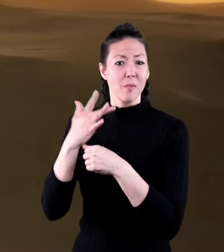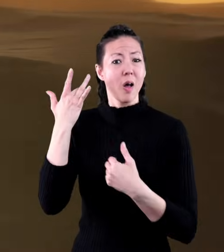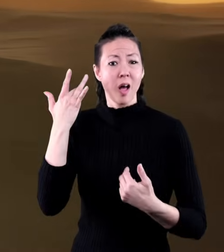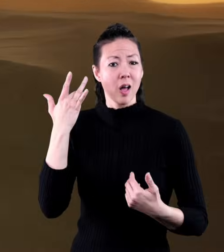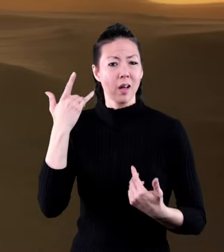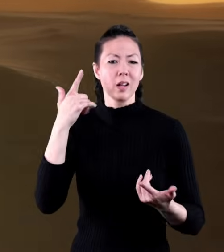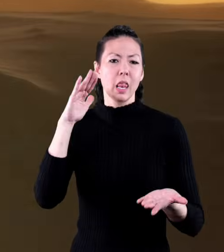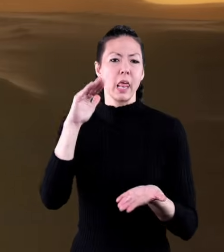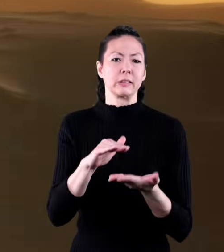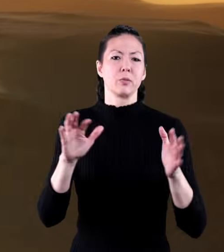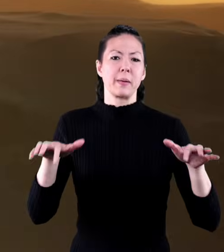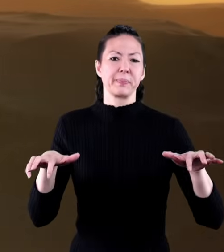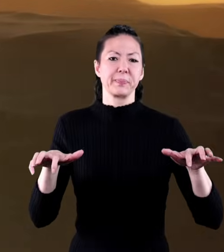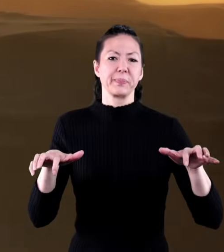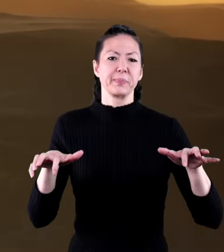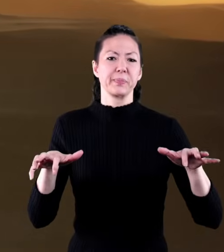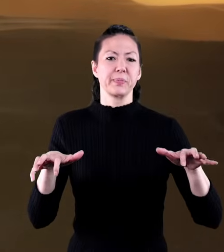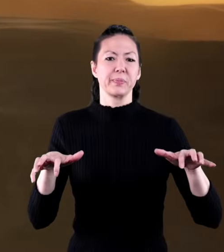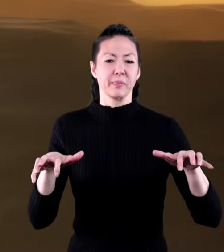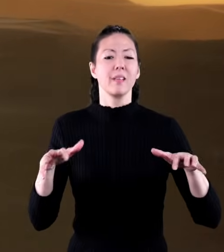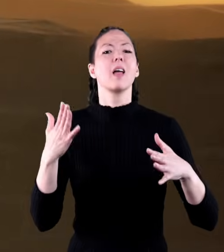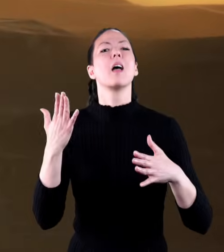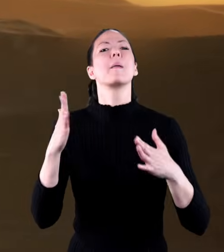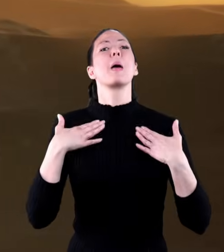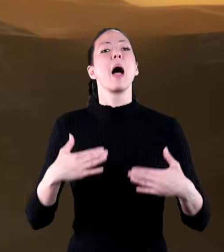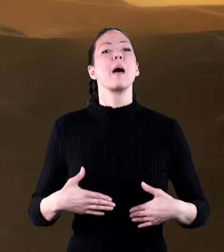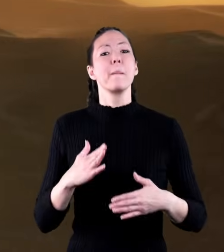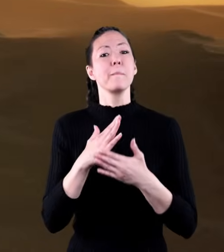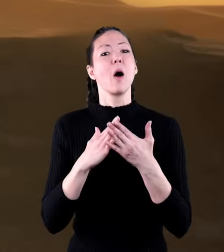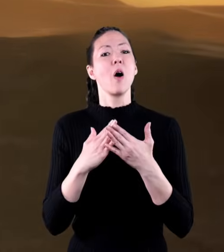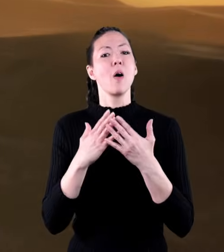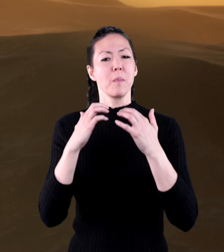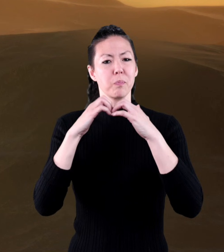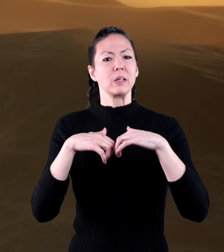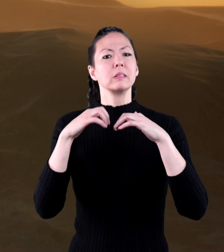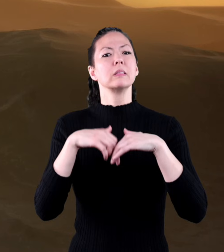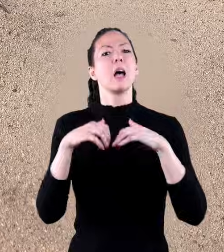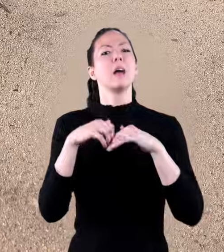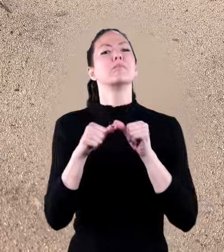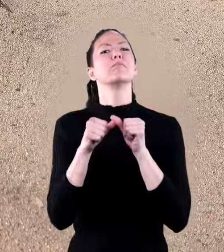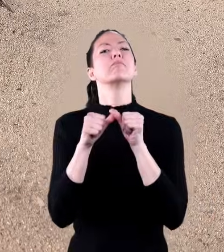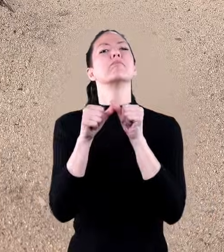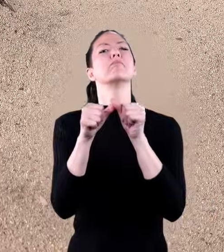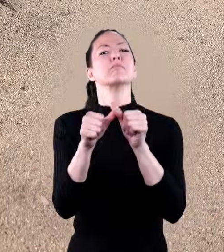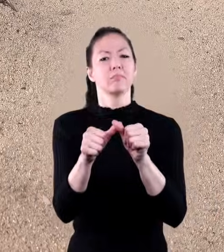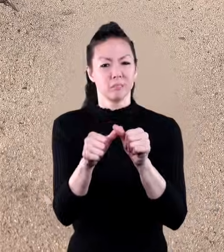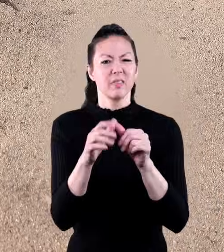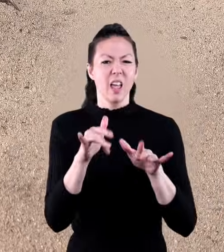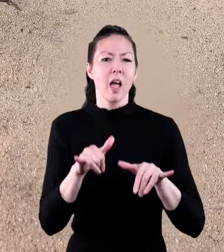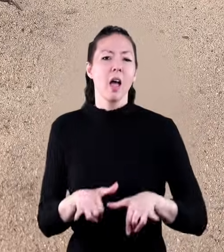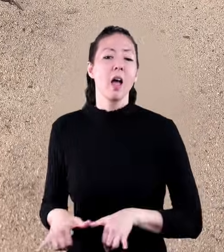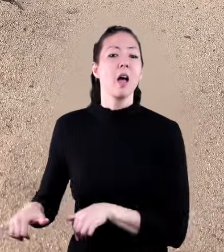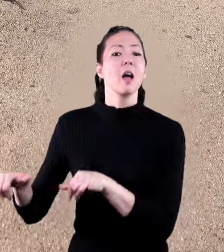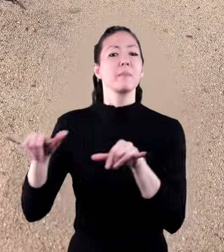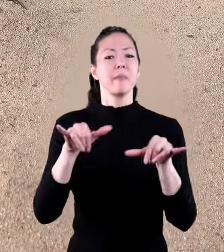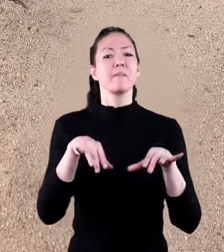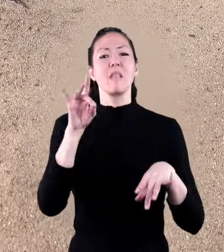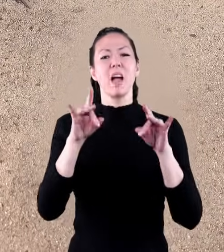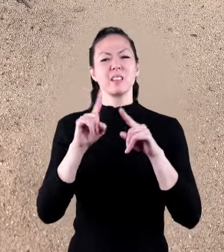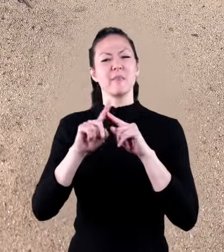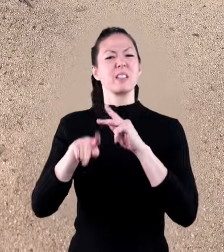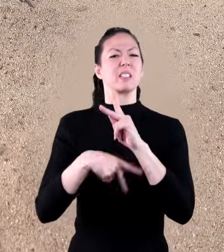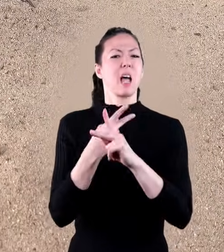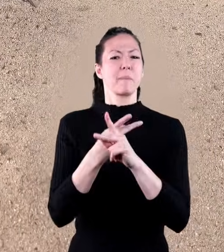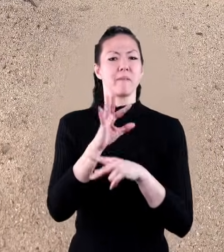there is less rain to break down the body parts, they last much, much longer. While it's less common to find these types of